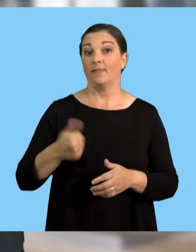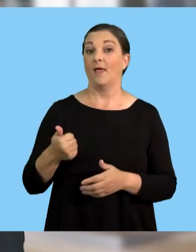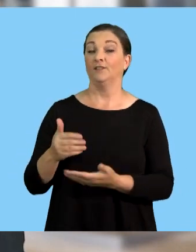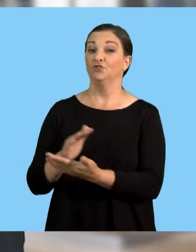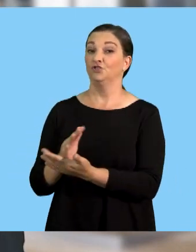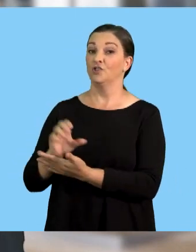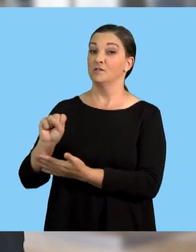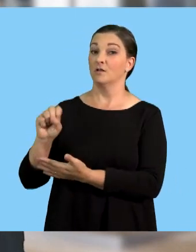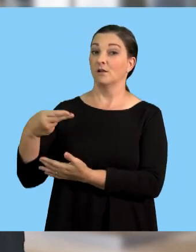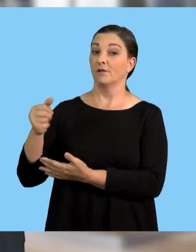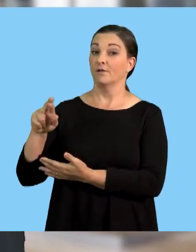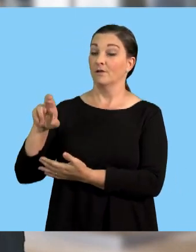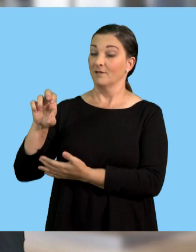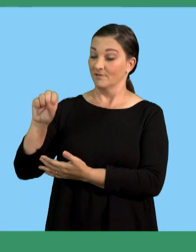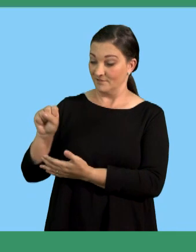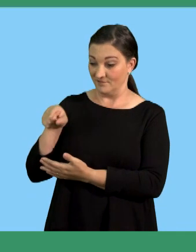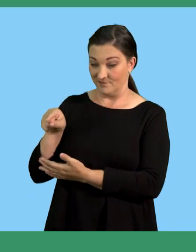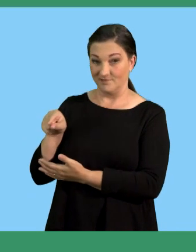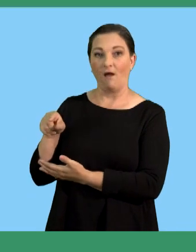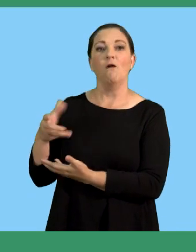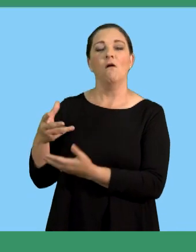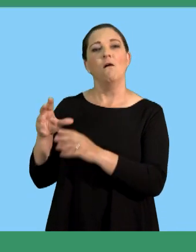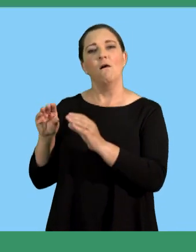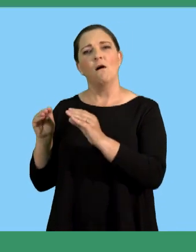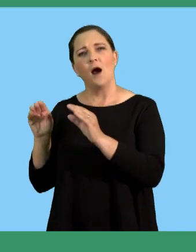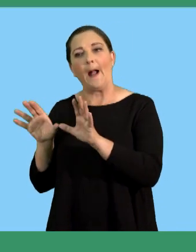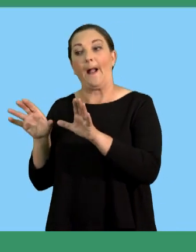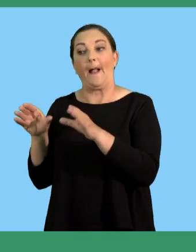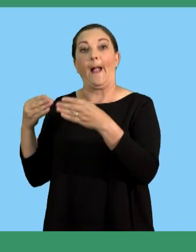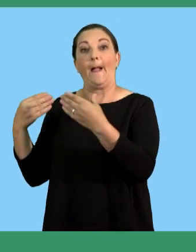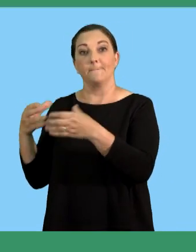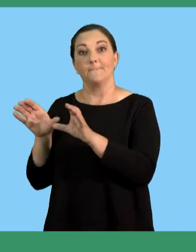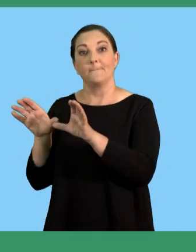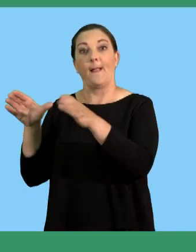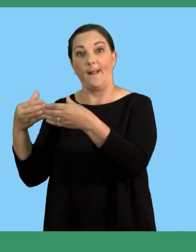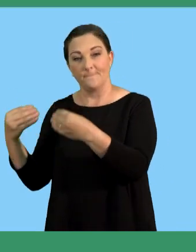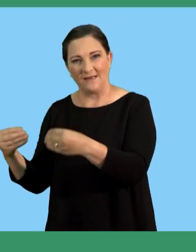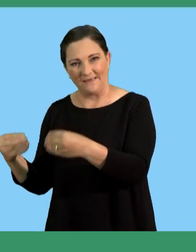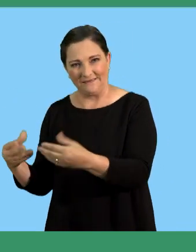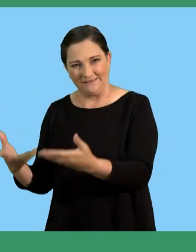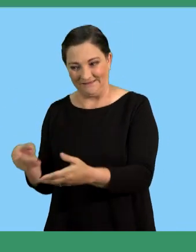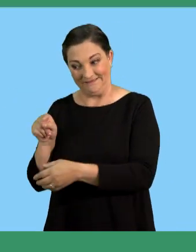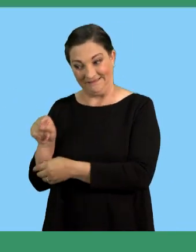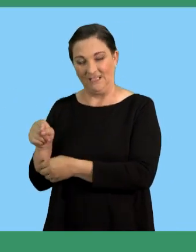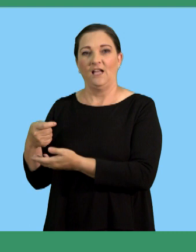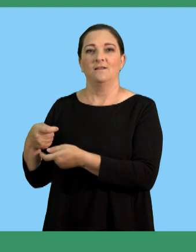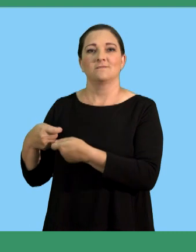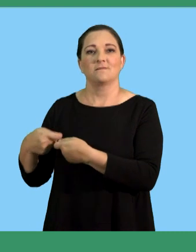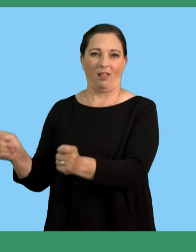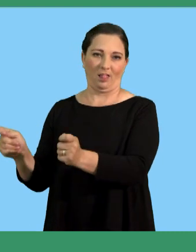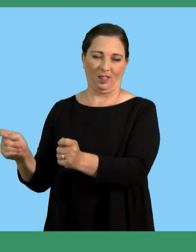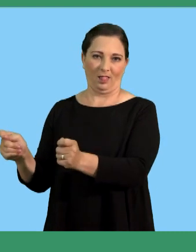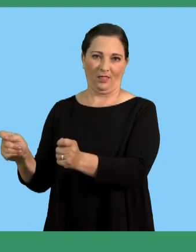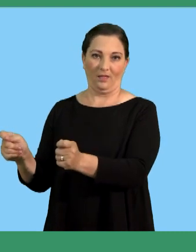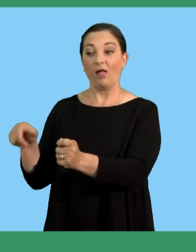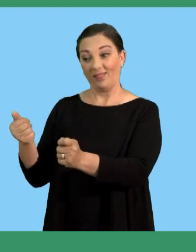shares. Shares now are what the company would be selling for one to become an owner. So